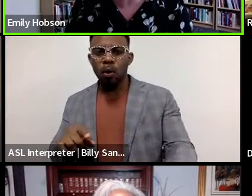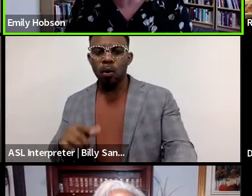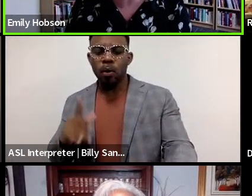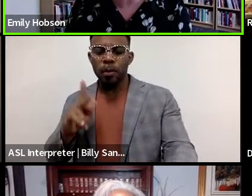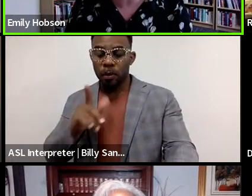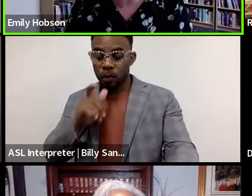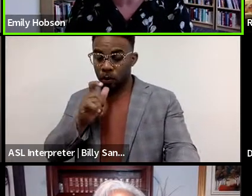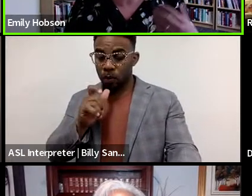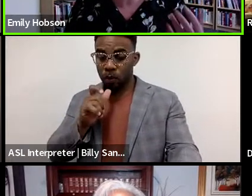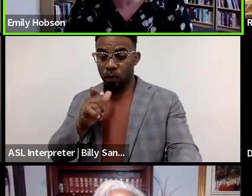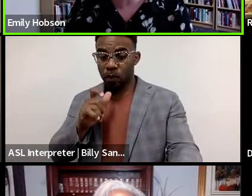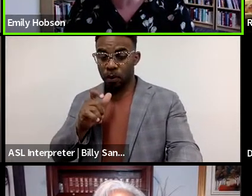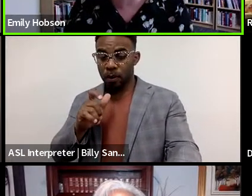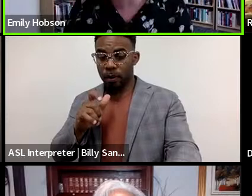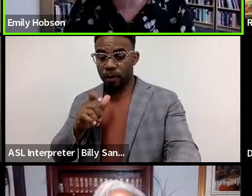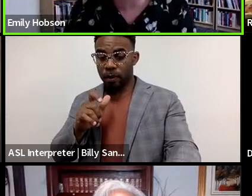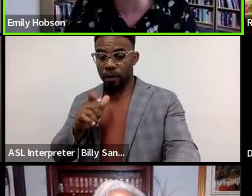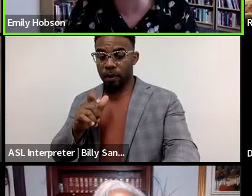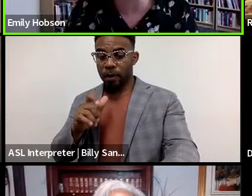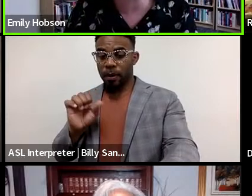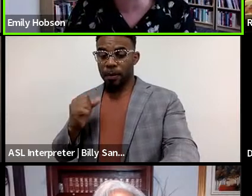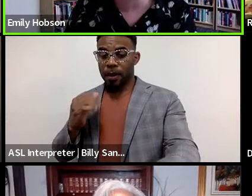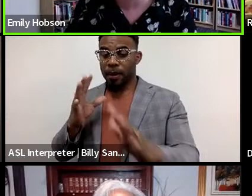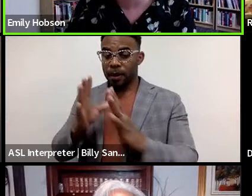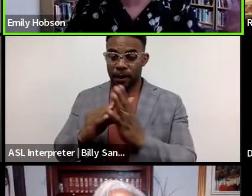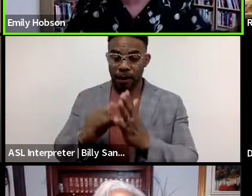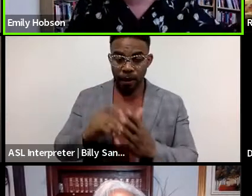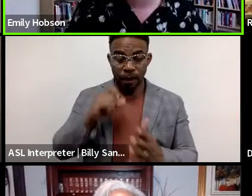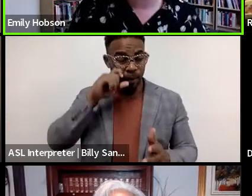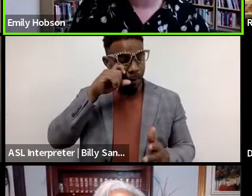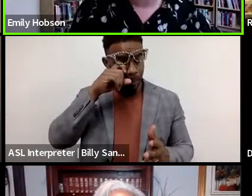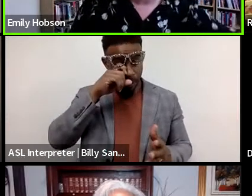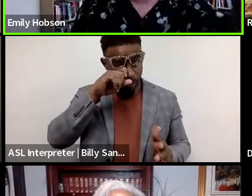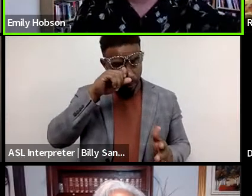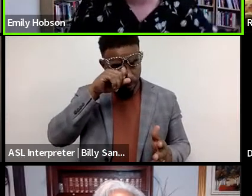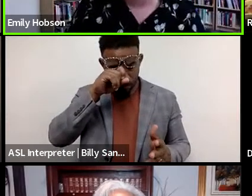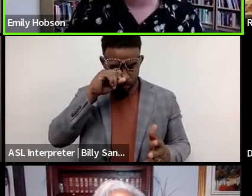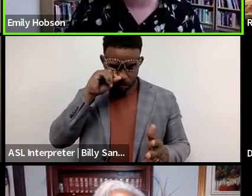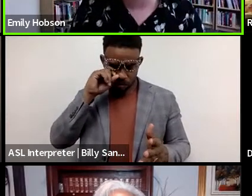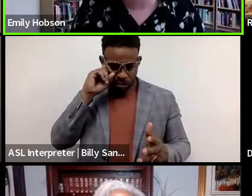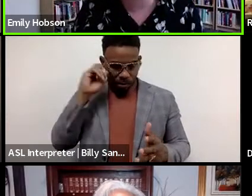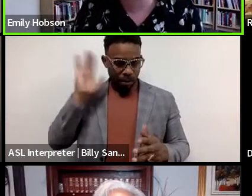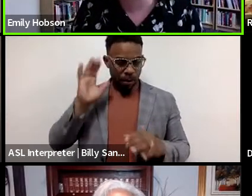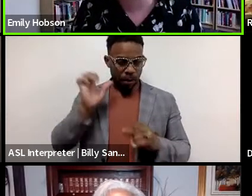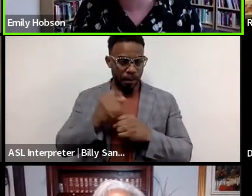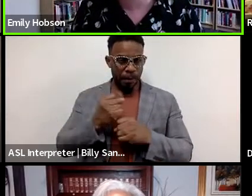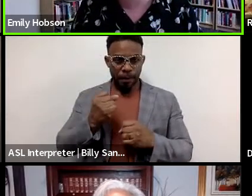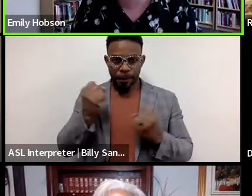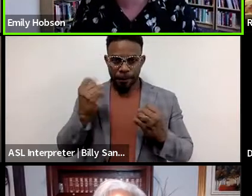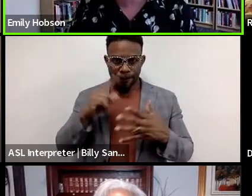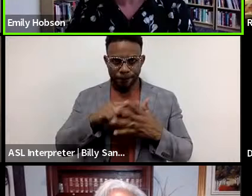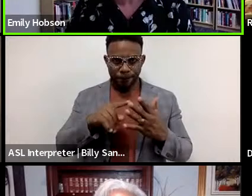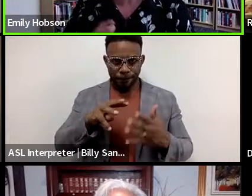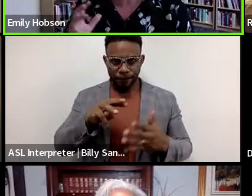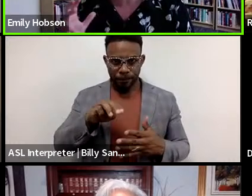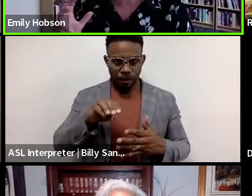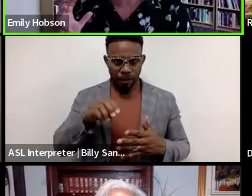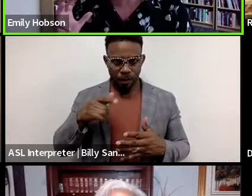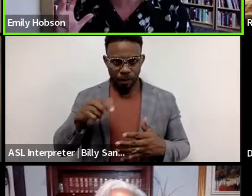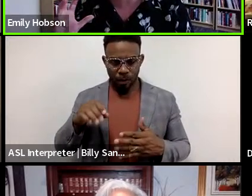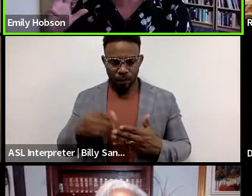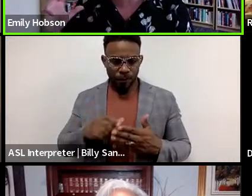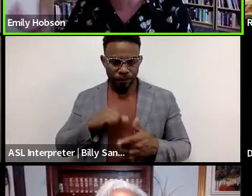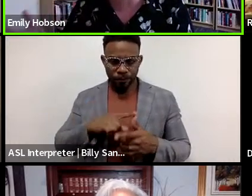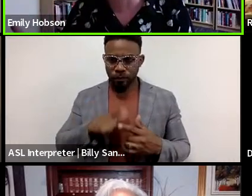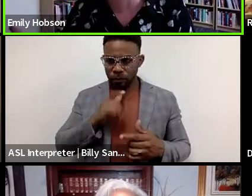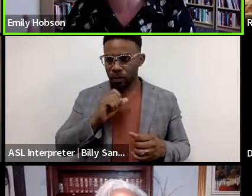folks who, you know, do make the copies, or at least, you know, back in the day, made the mimeographs, right? Or